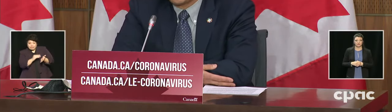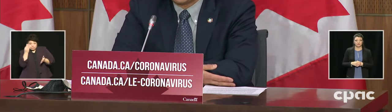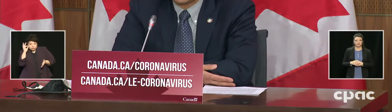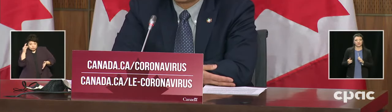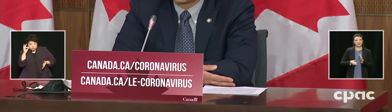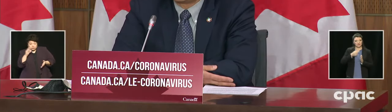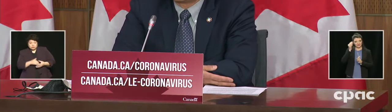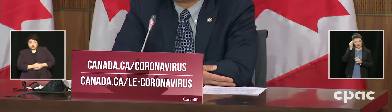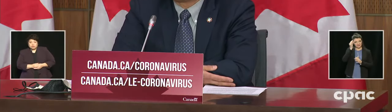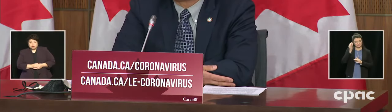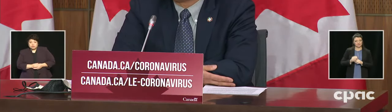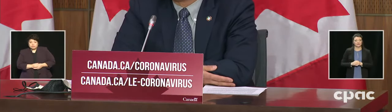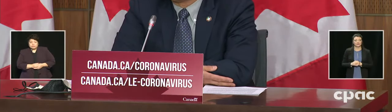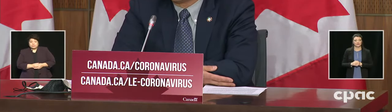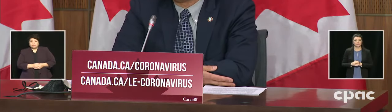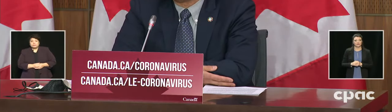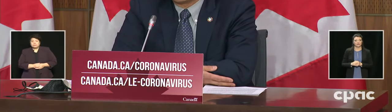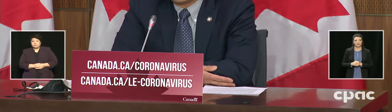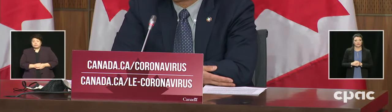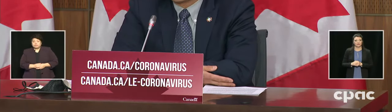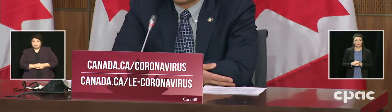sûr. Ah oui,